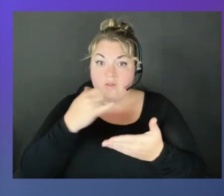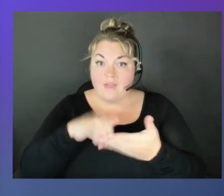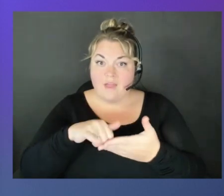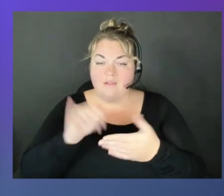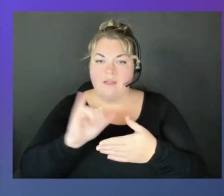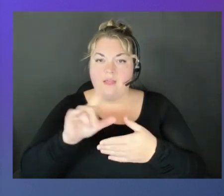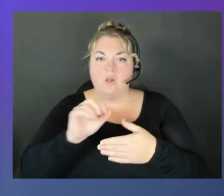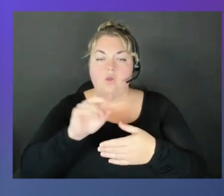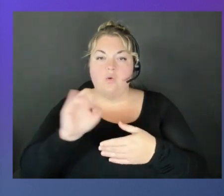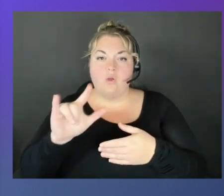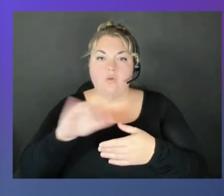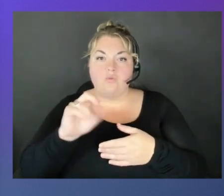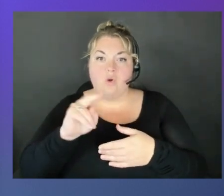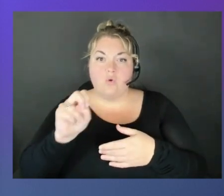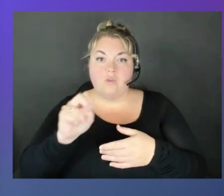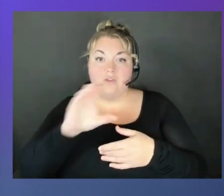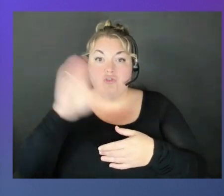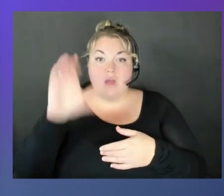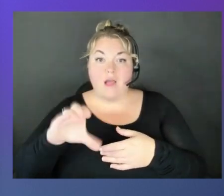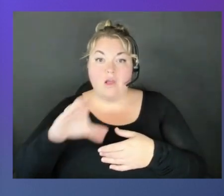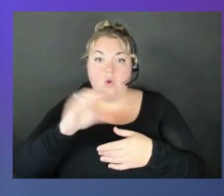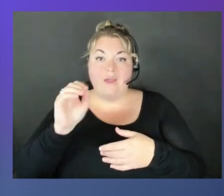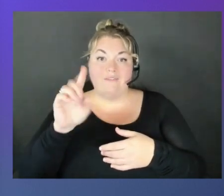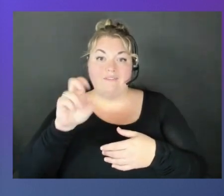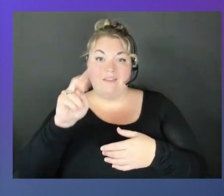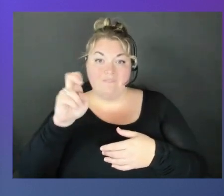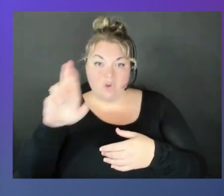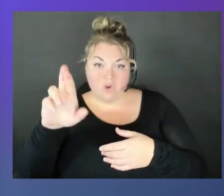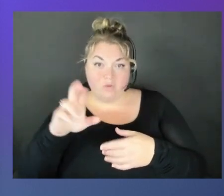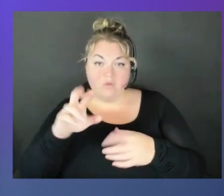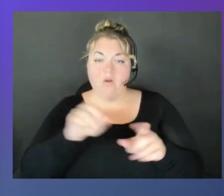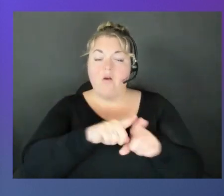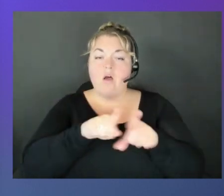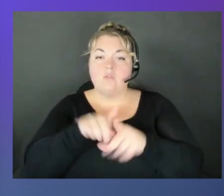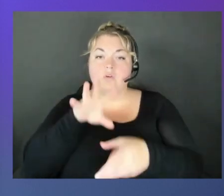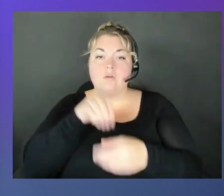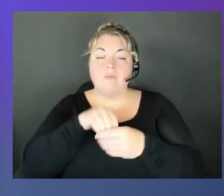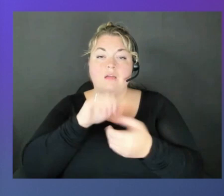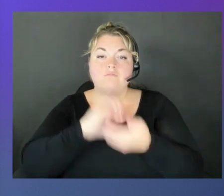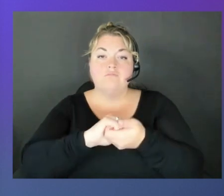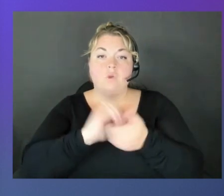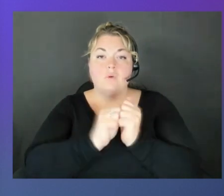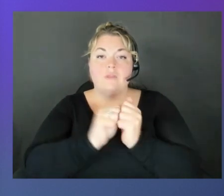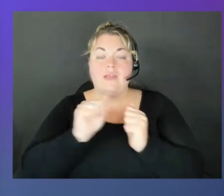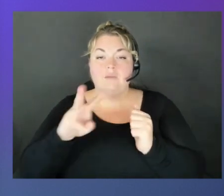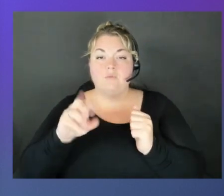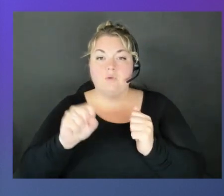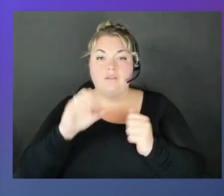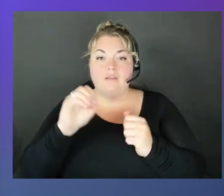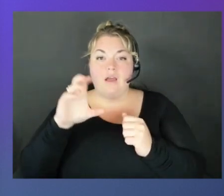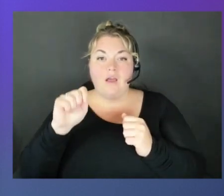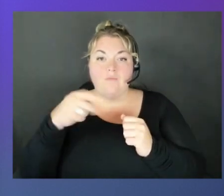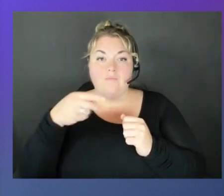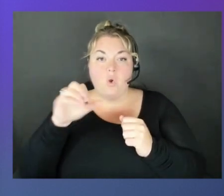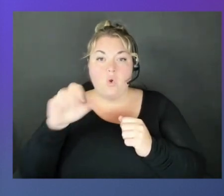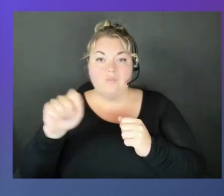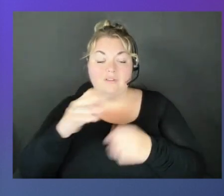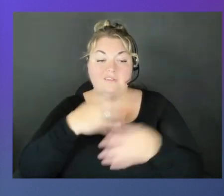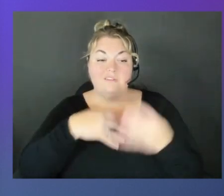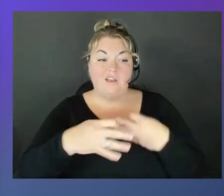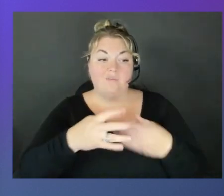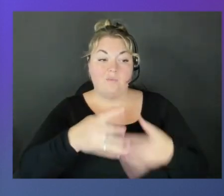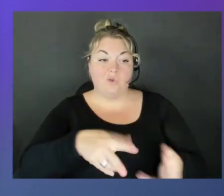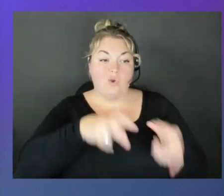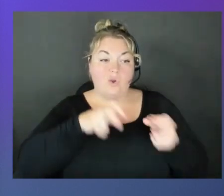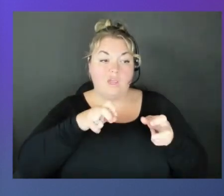in Chicago and Denver. They also combine with AWS Outpost instead of procuring and managing their own computing